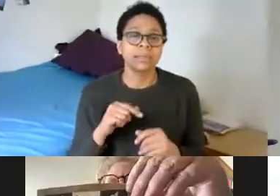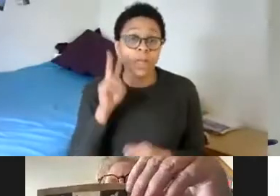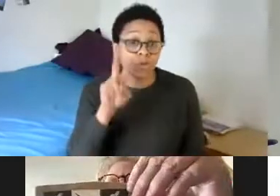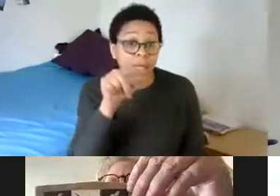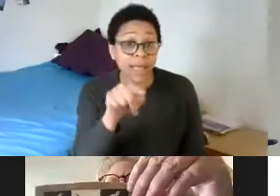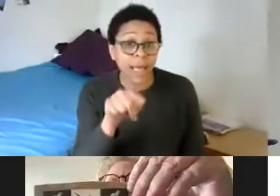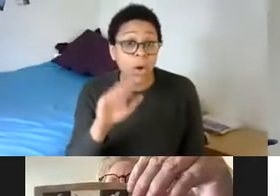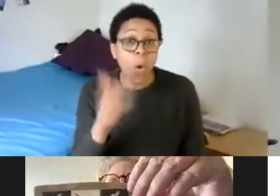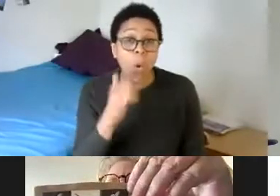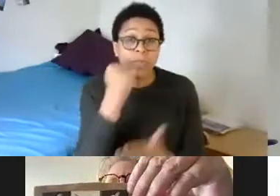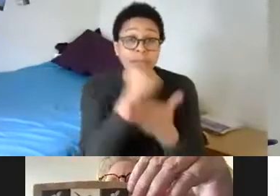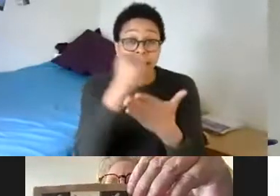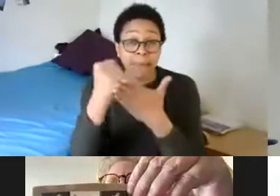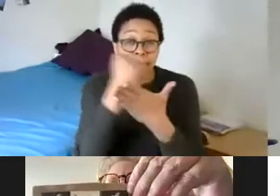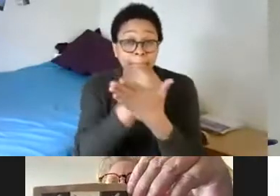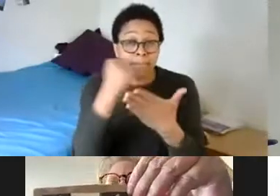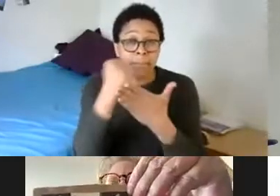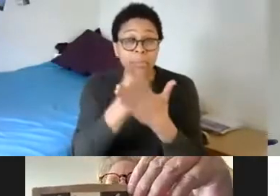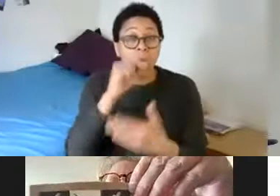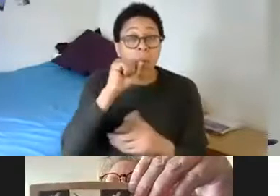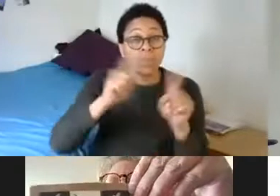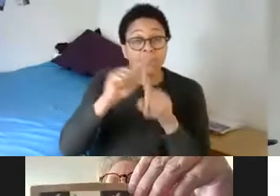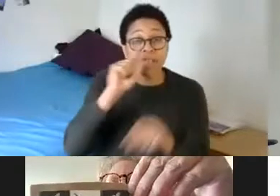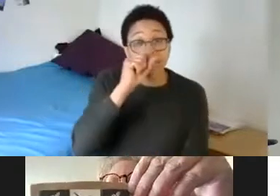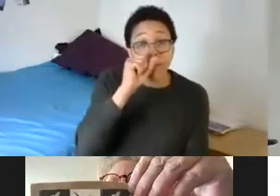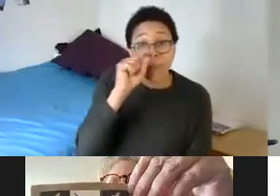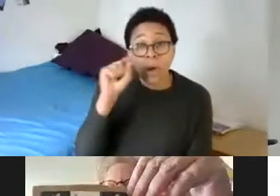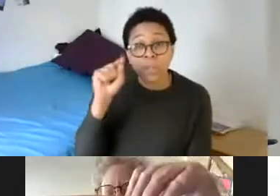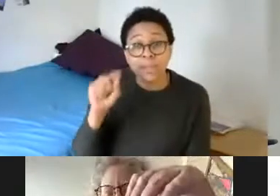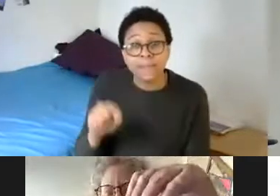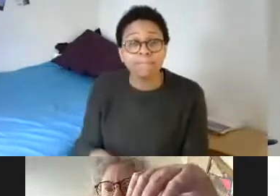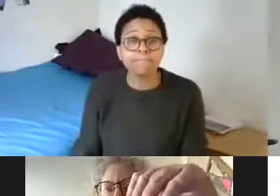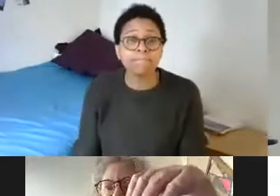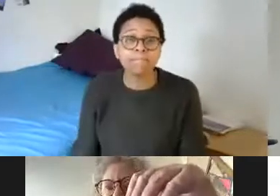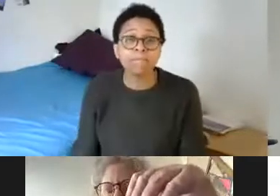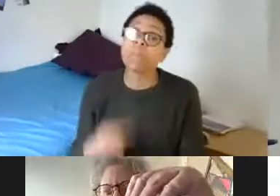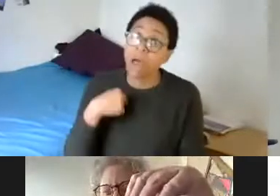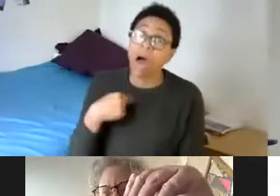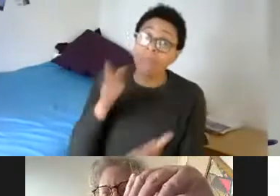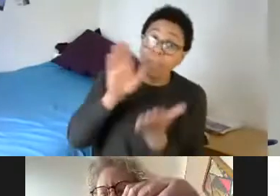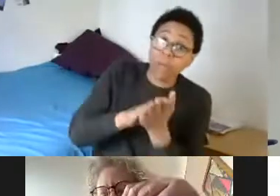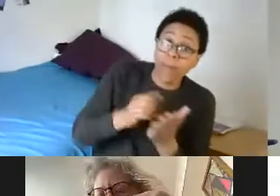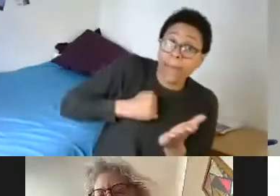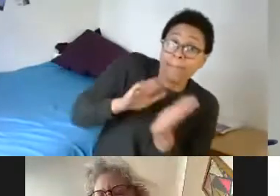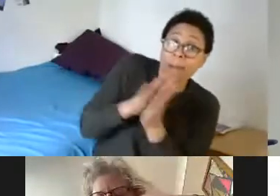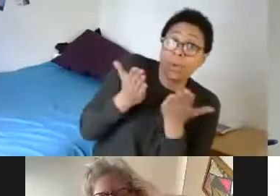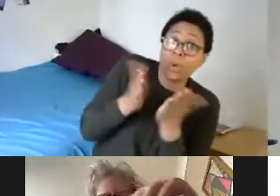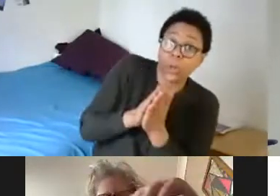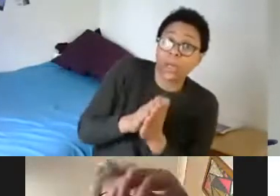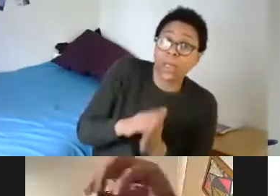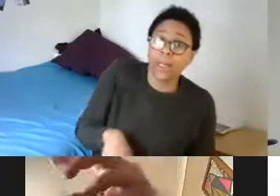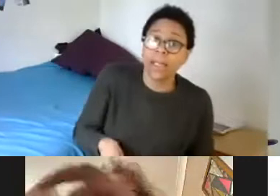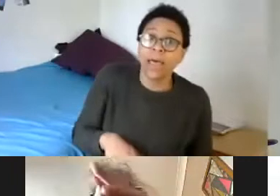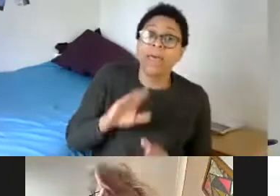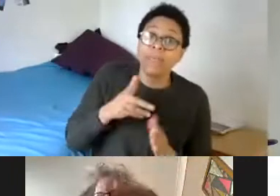all the stamps of the birds and everything? Oh yeah, they're beautiful. And I put that in the book because that's going in the book. And then at the